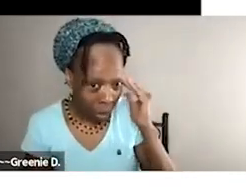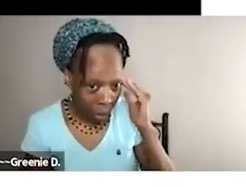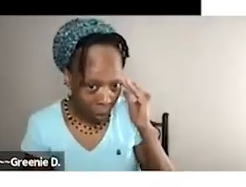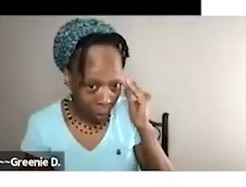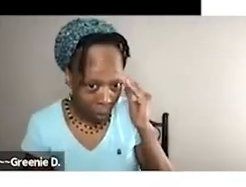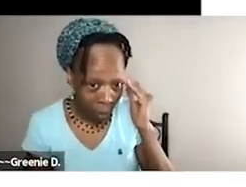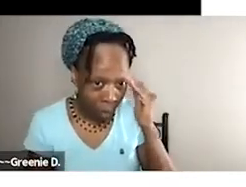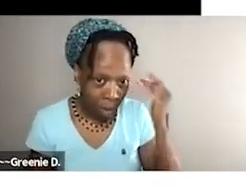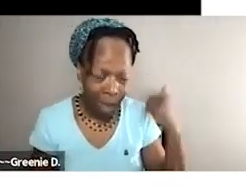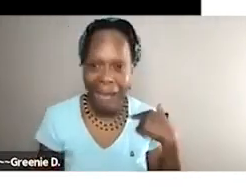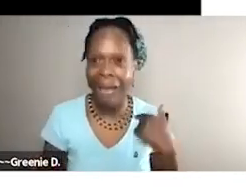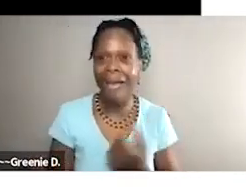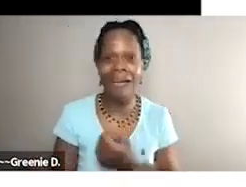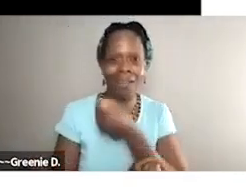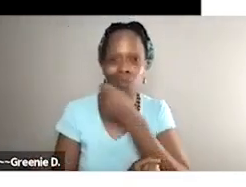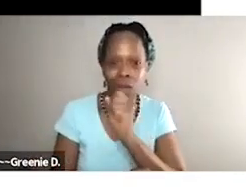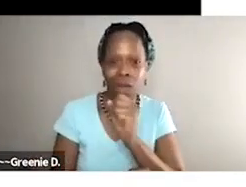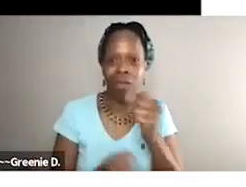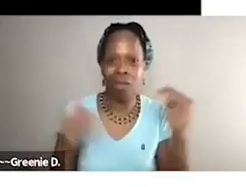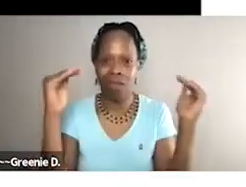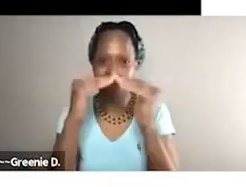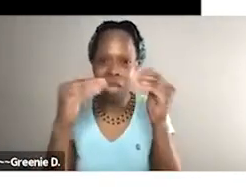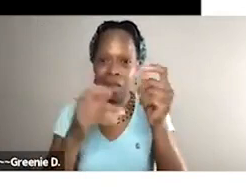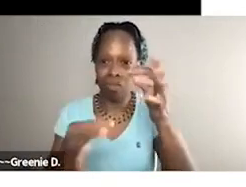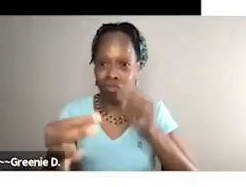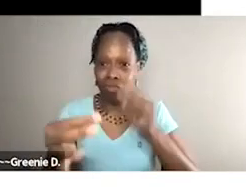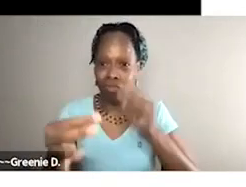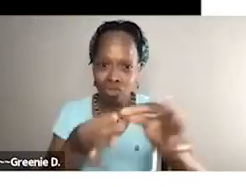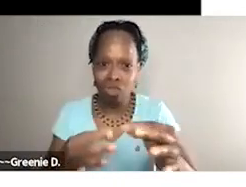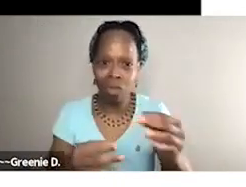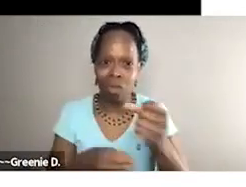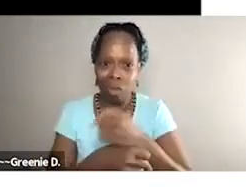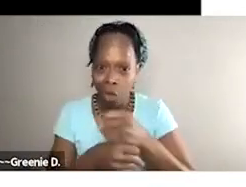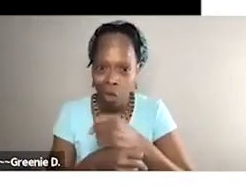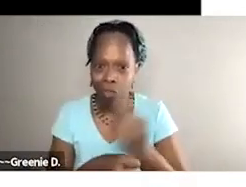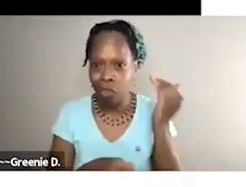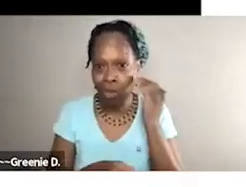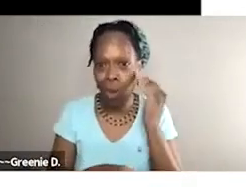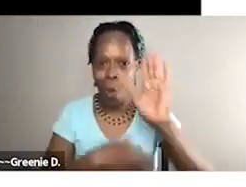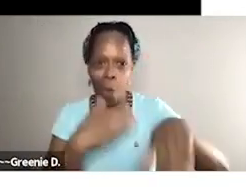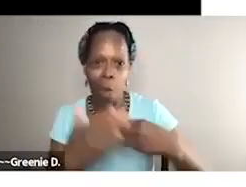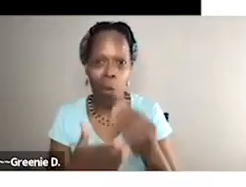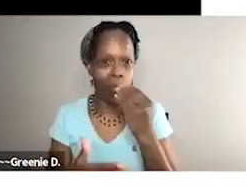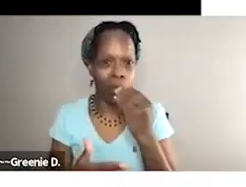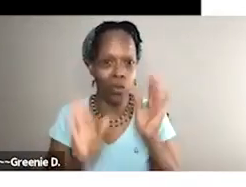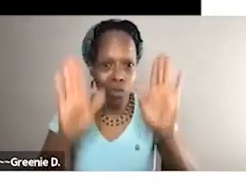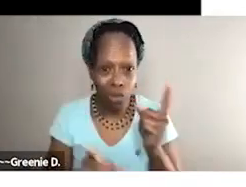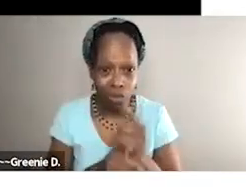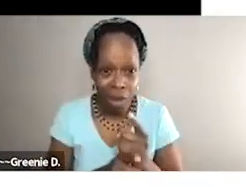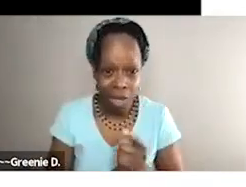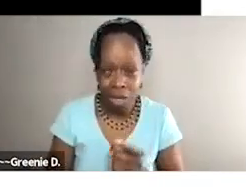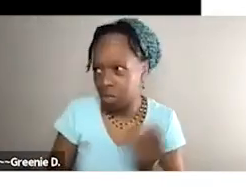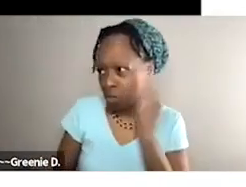I love fair trade coffee. Isn't Whole Foods the greatest? Do you know where Rainbow Bagel is? What?